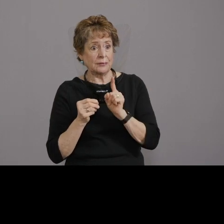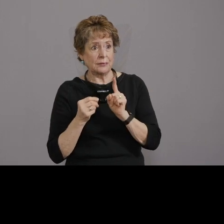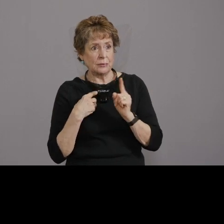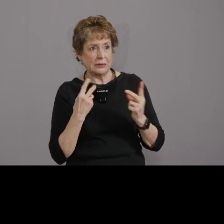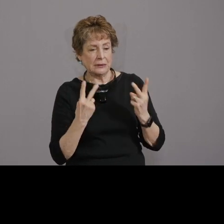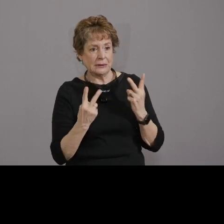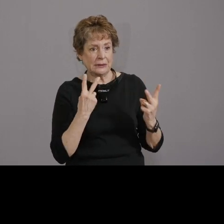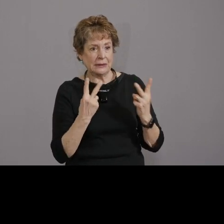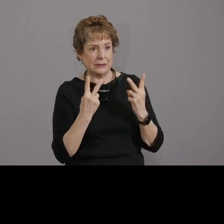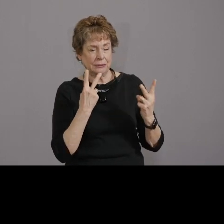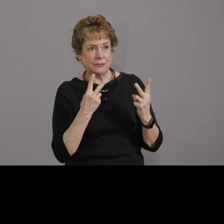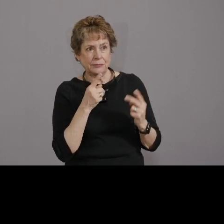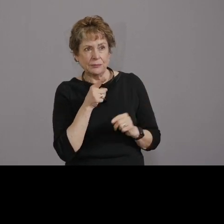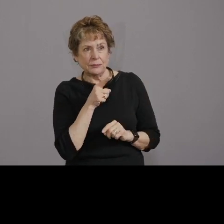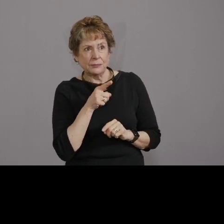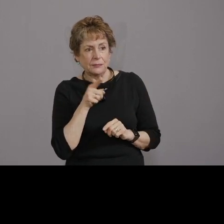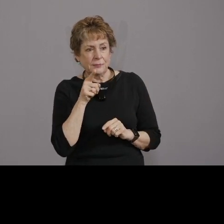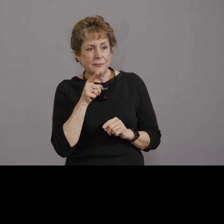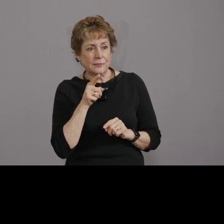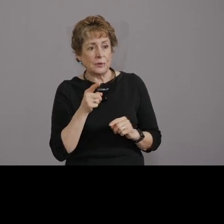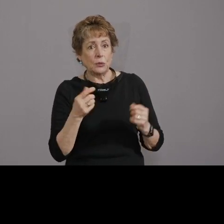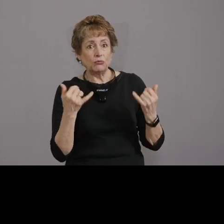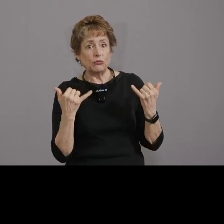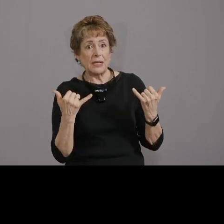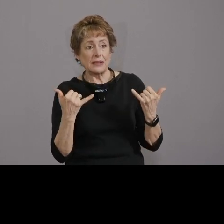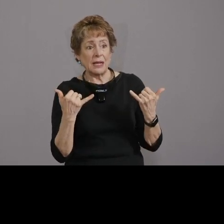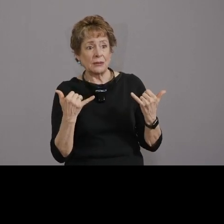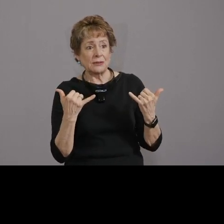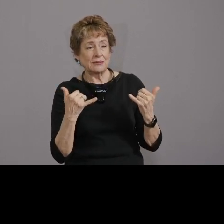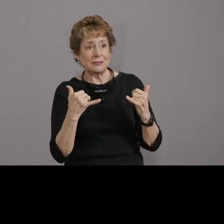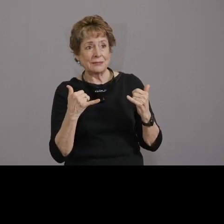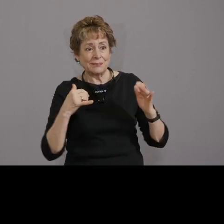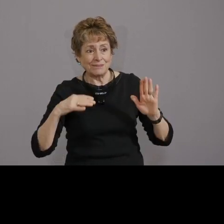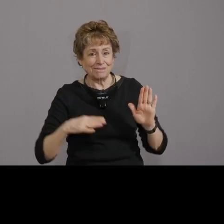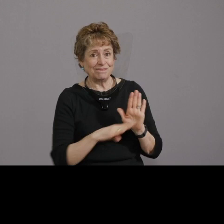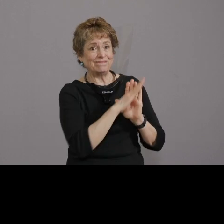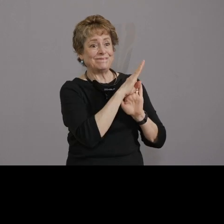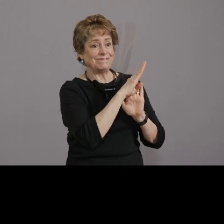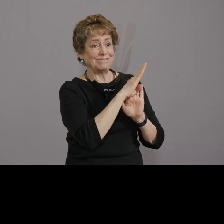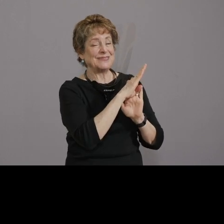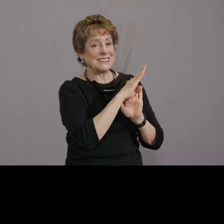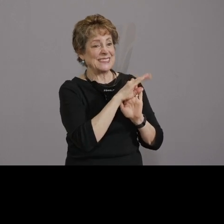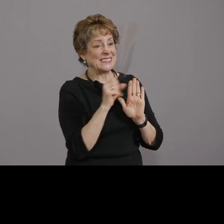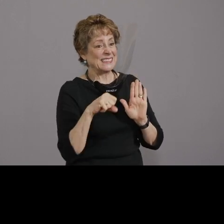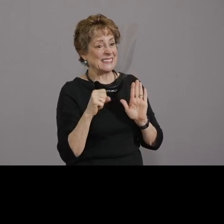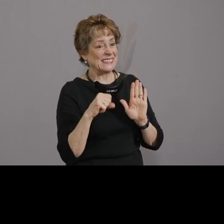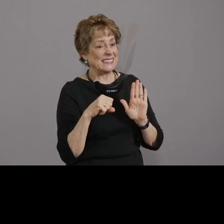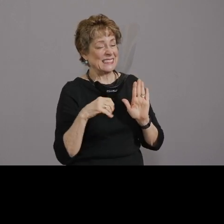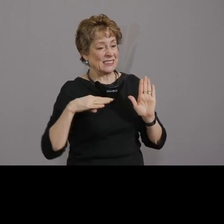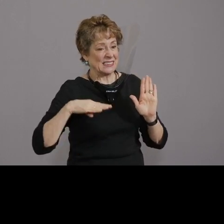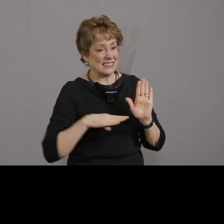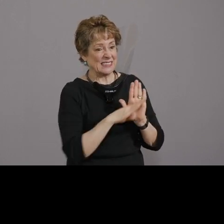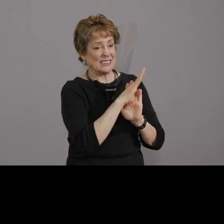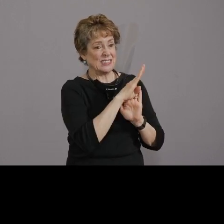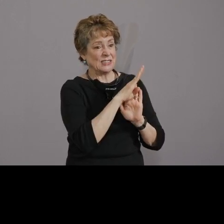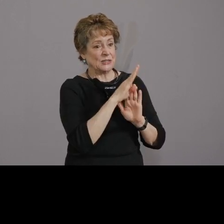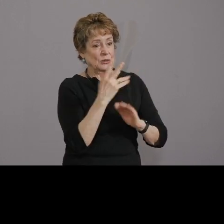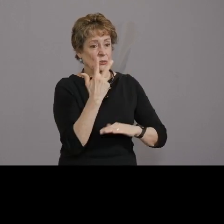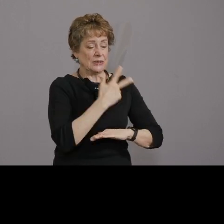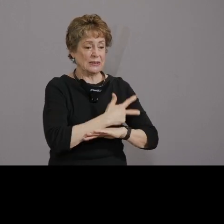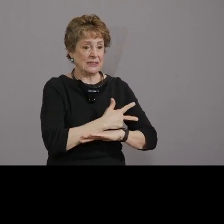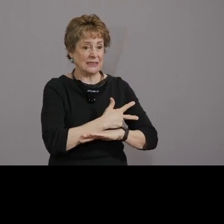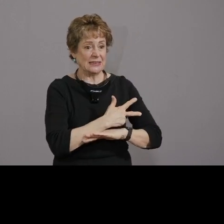As you can see, the cases are currently elevated. We are seeing a large increase approximately 3 to 5 days after